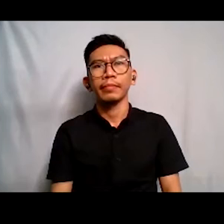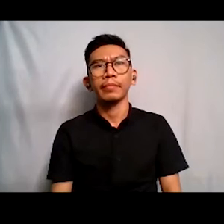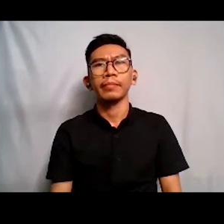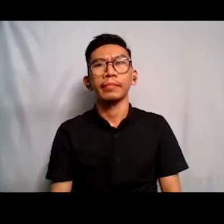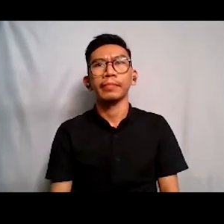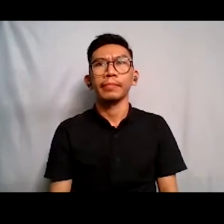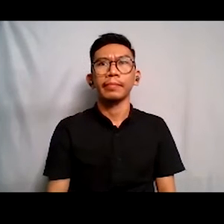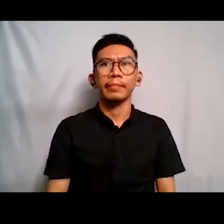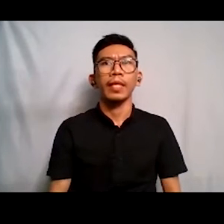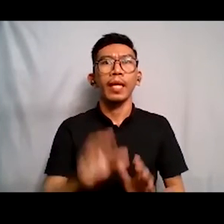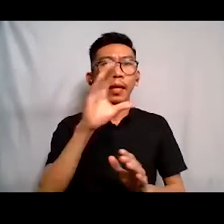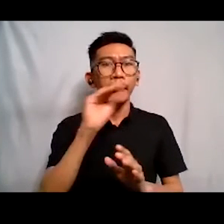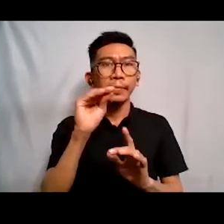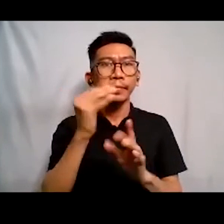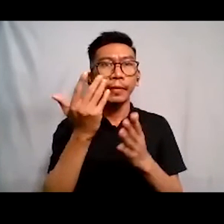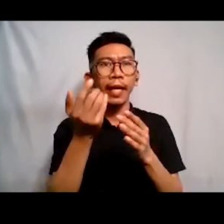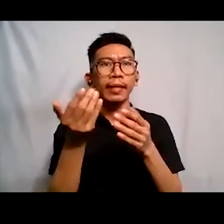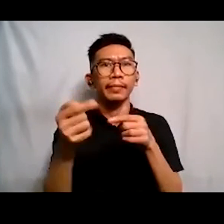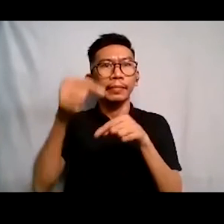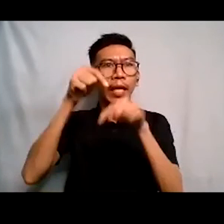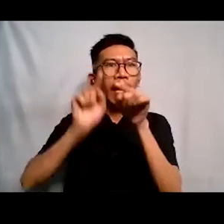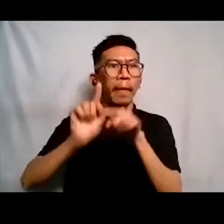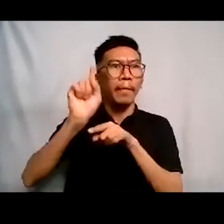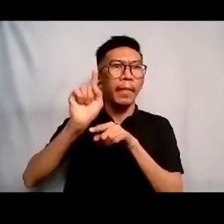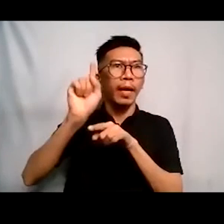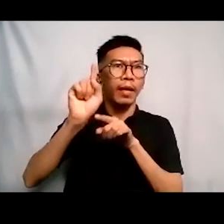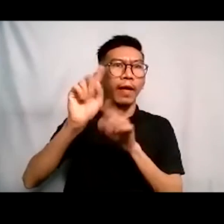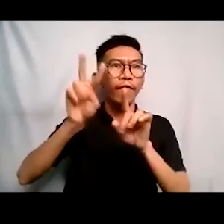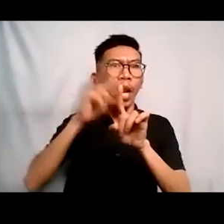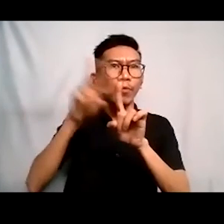Okay. Okay. And let's go back up to the vocabulary.